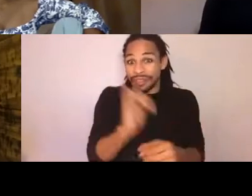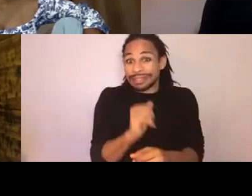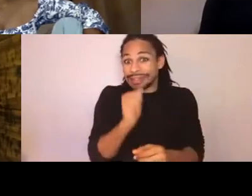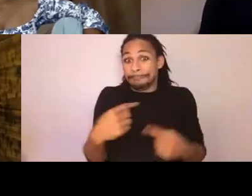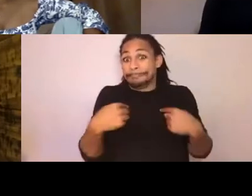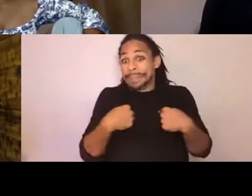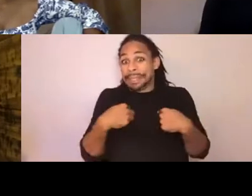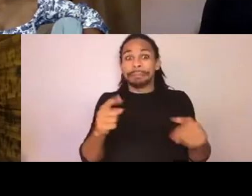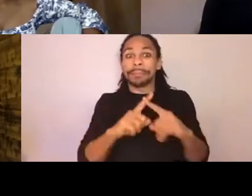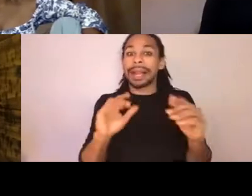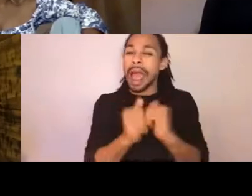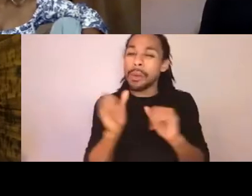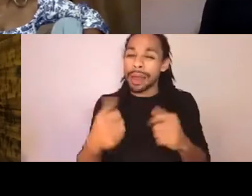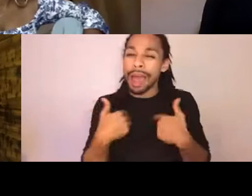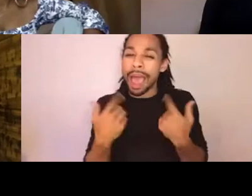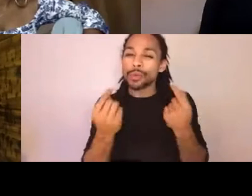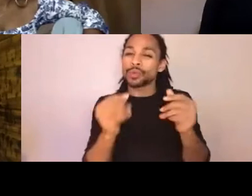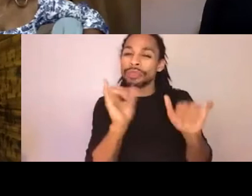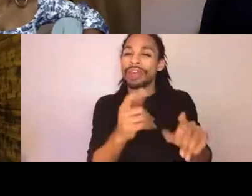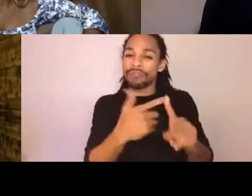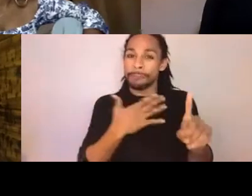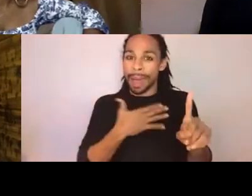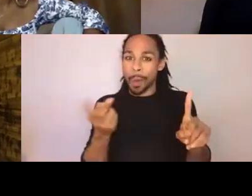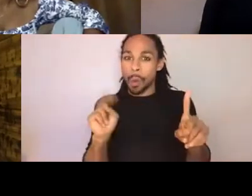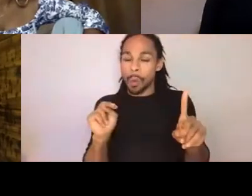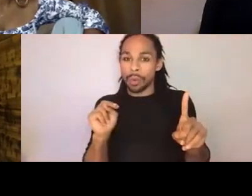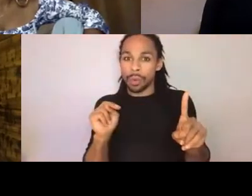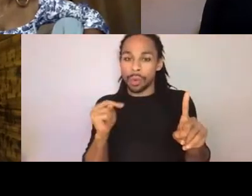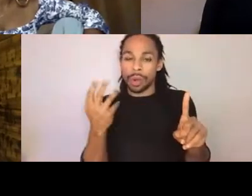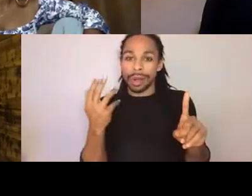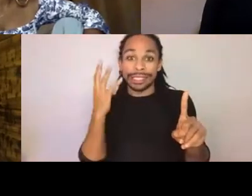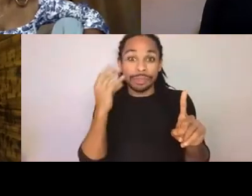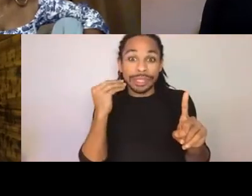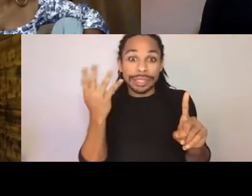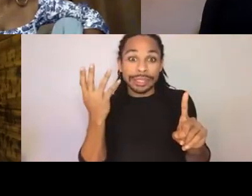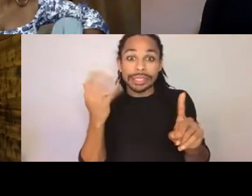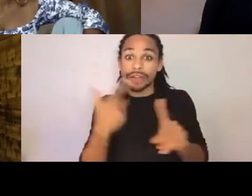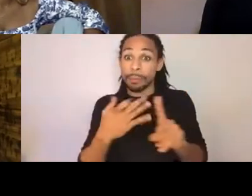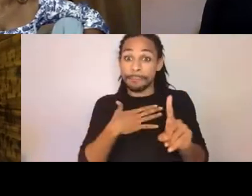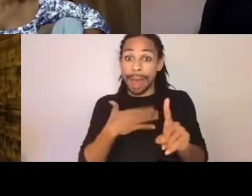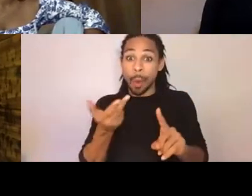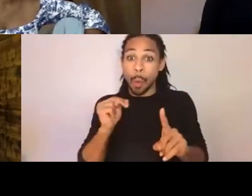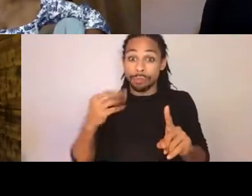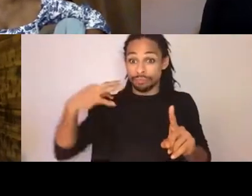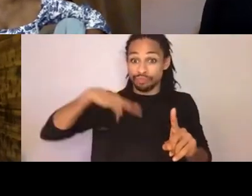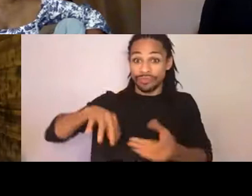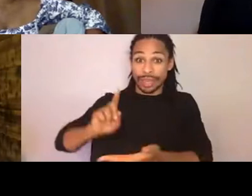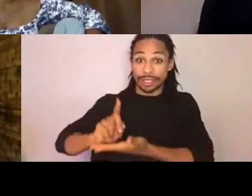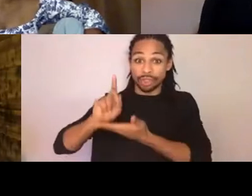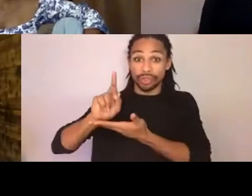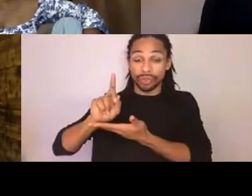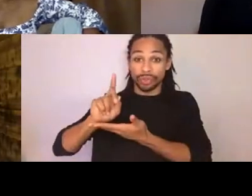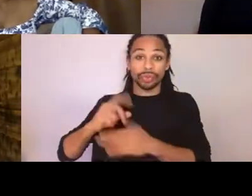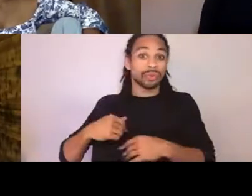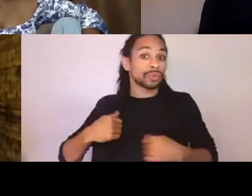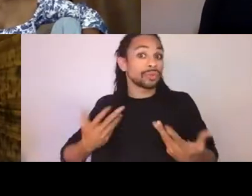it from my own experience and my privilege, you know? So